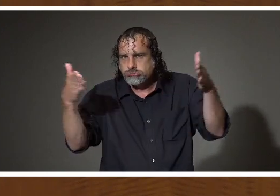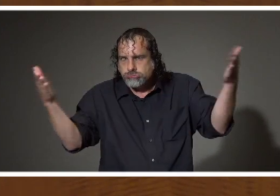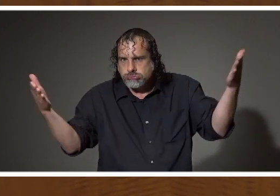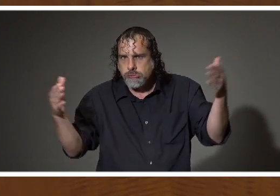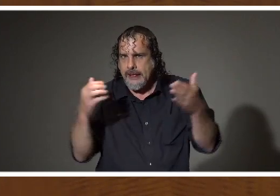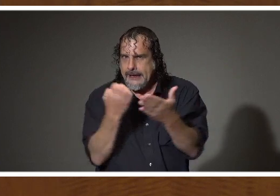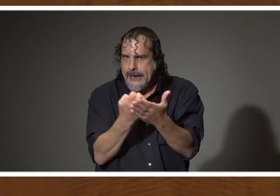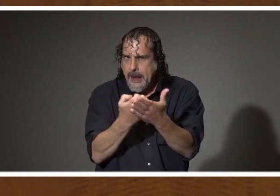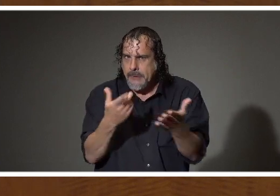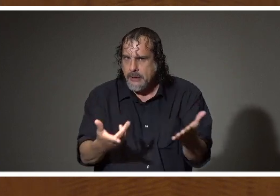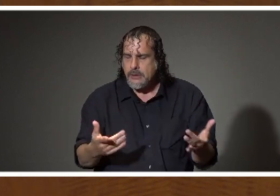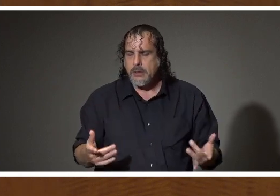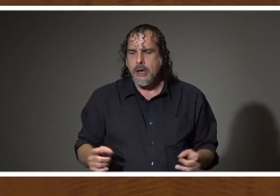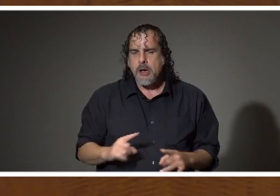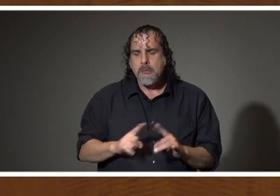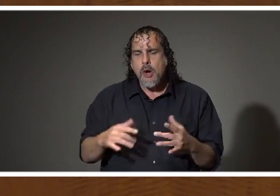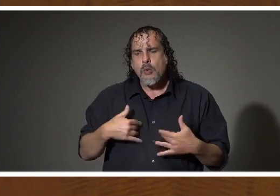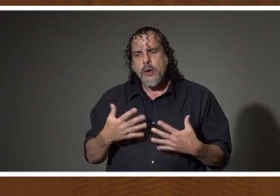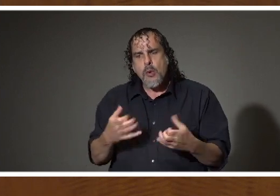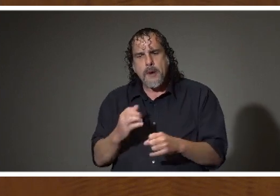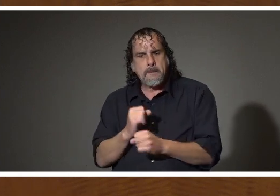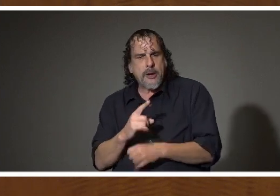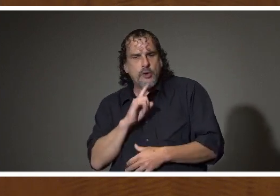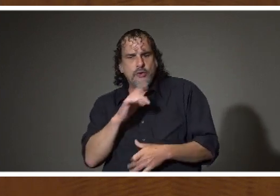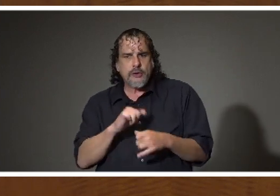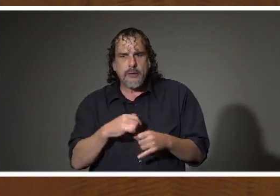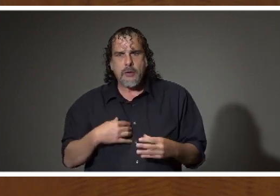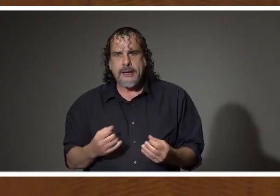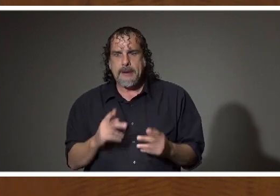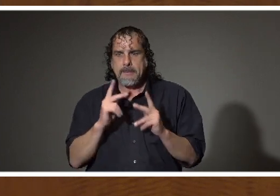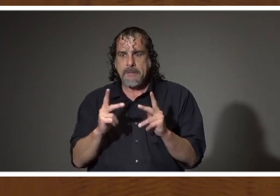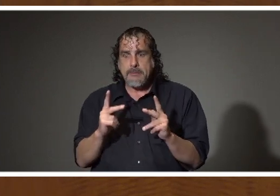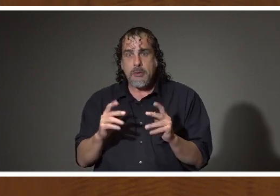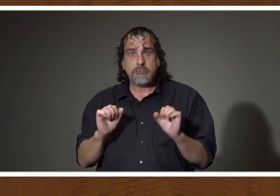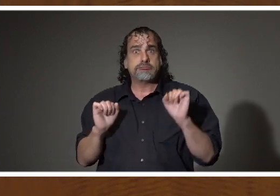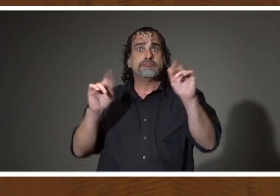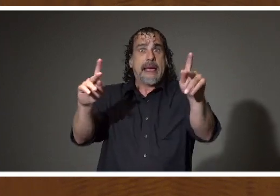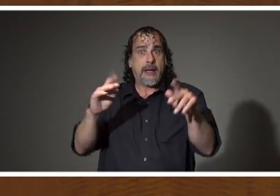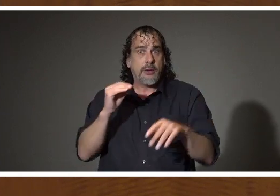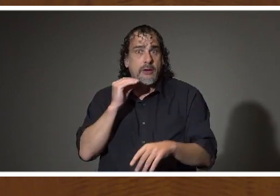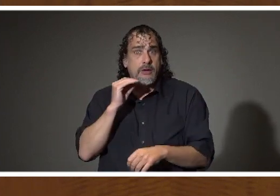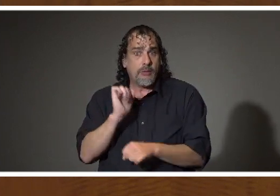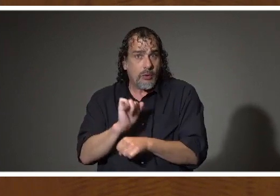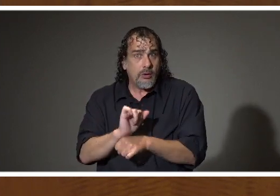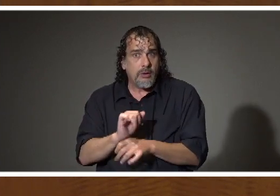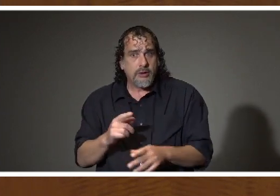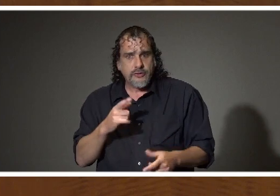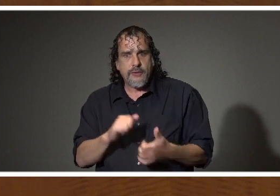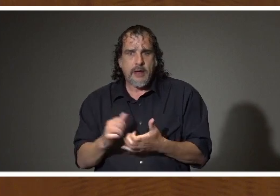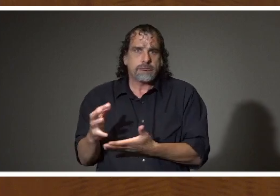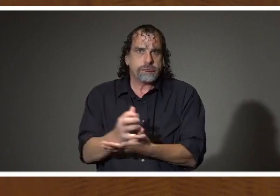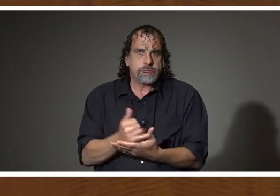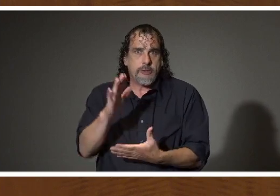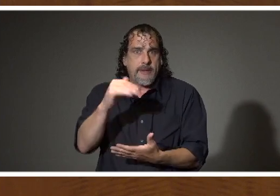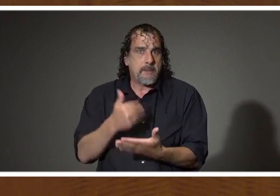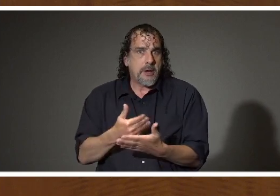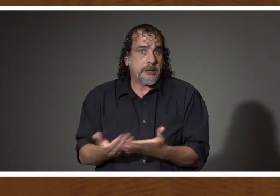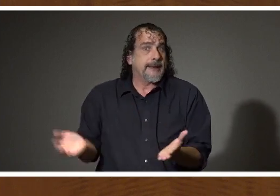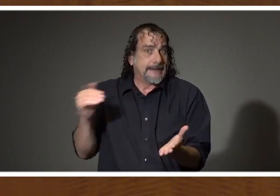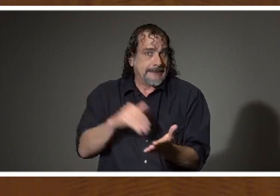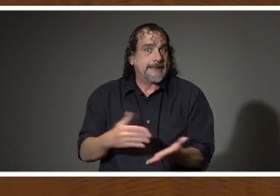sure that we get as many people back to work so that they're providing for themselves as best as they can.